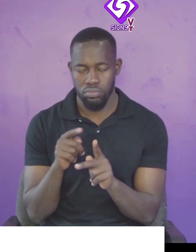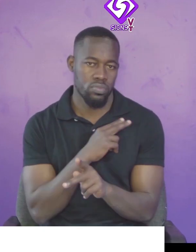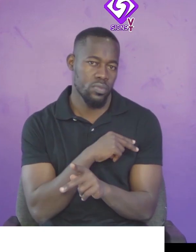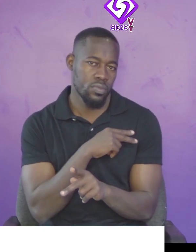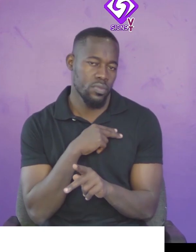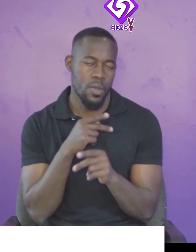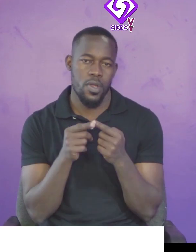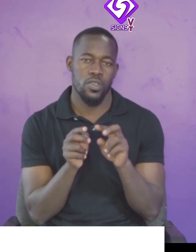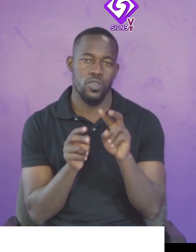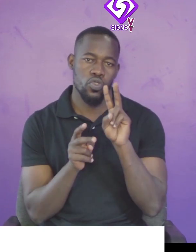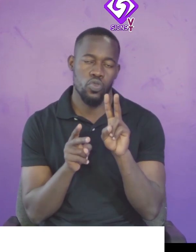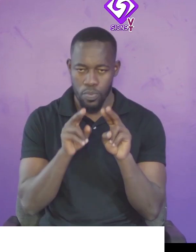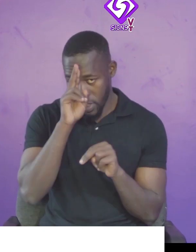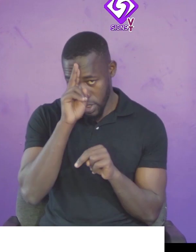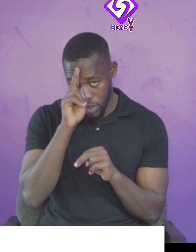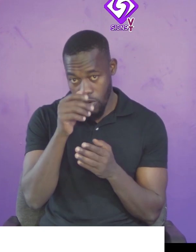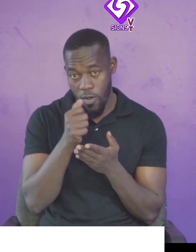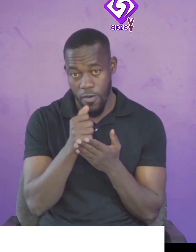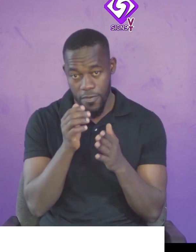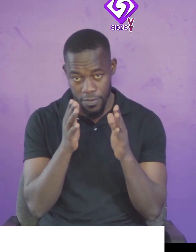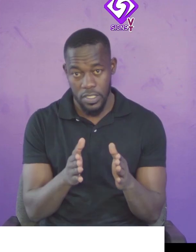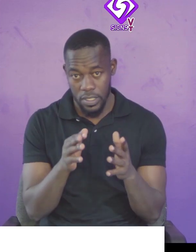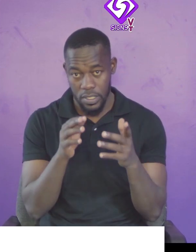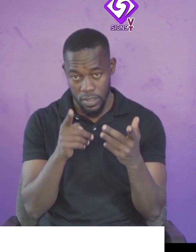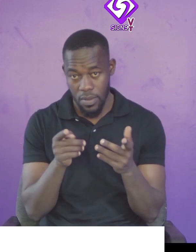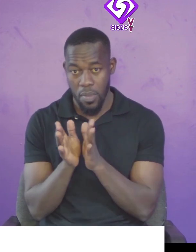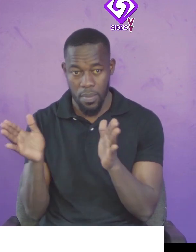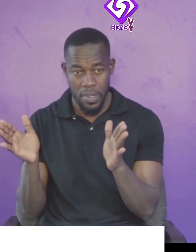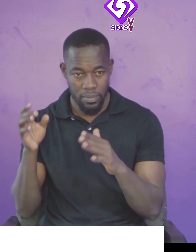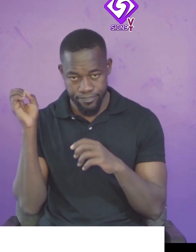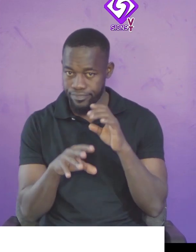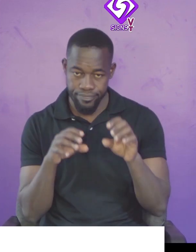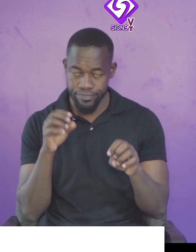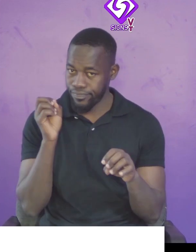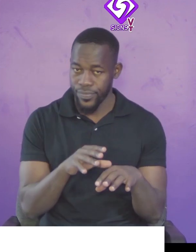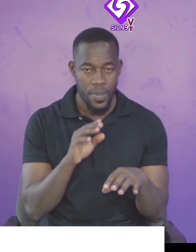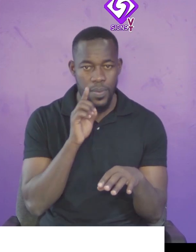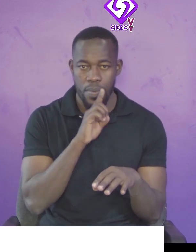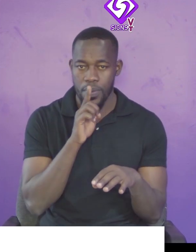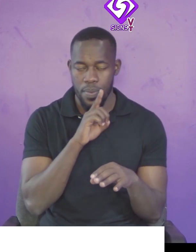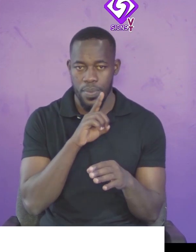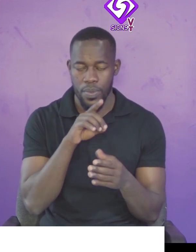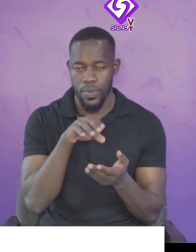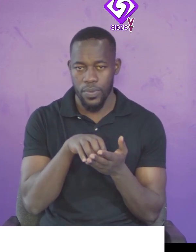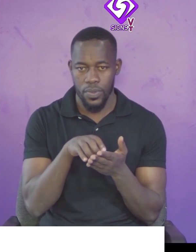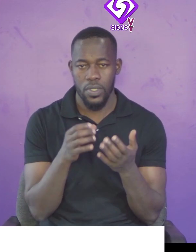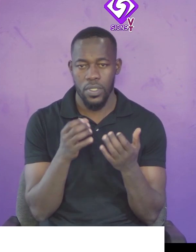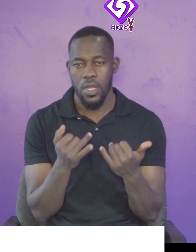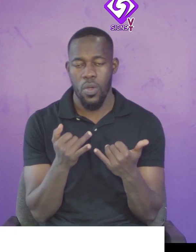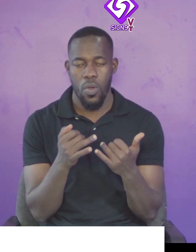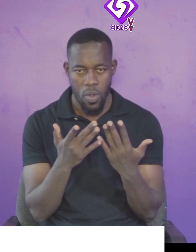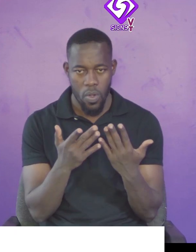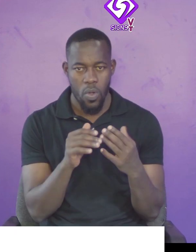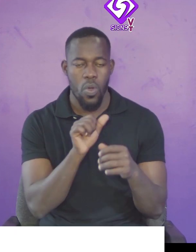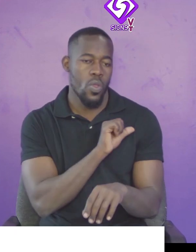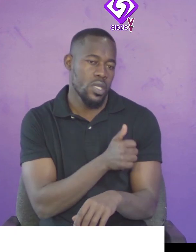2 police officers assaulted by a mob remain in critical condition. According to authorities,